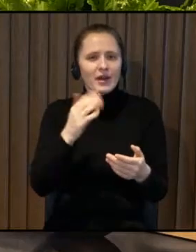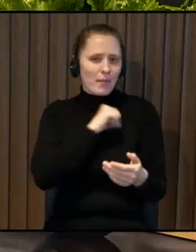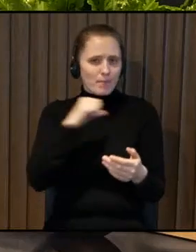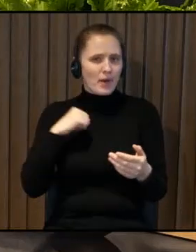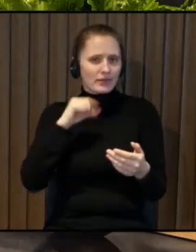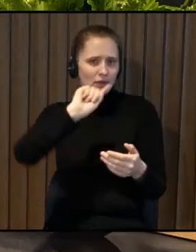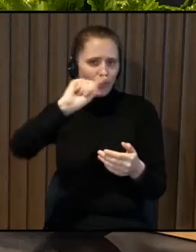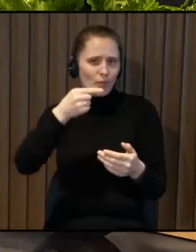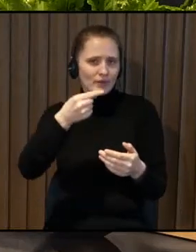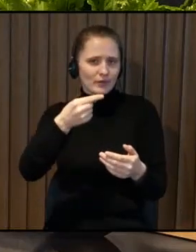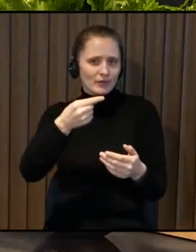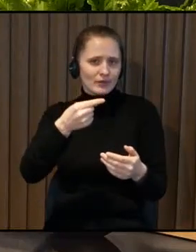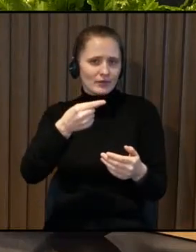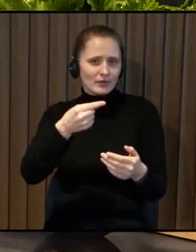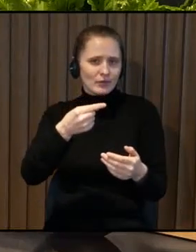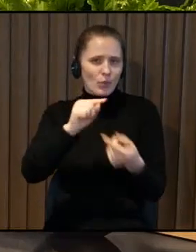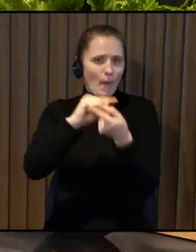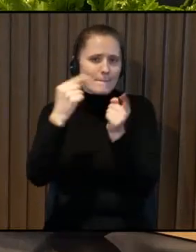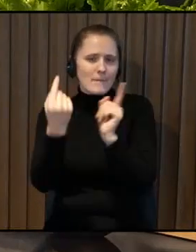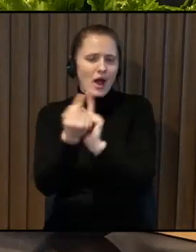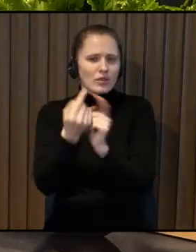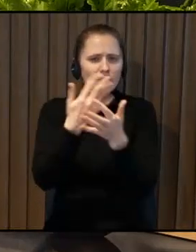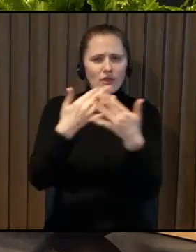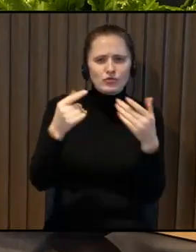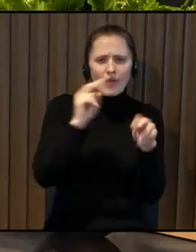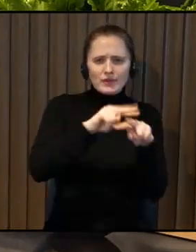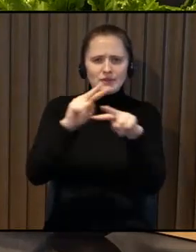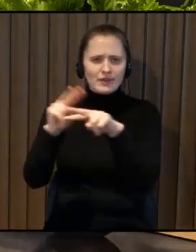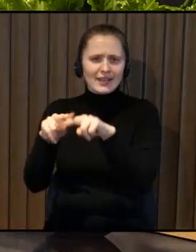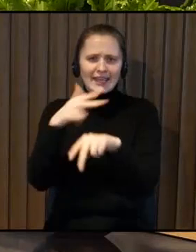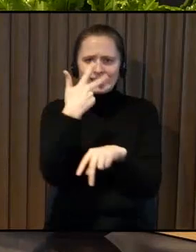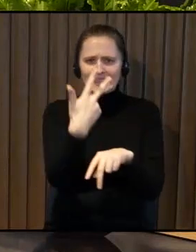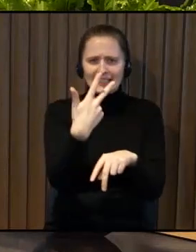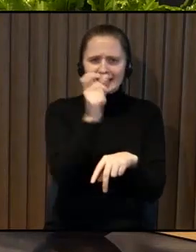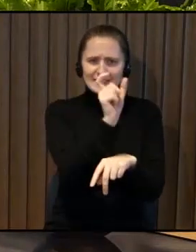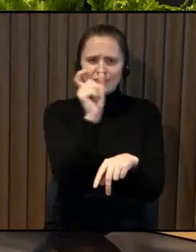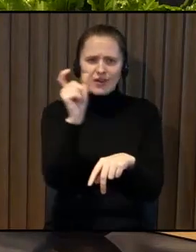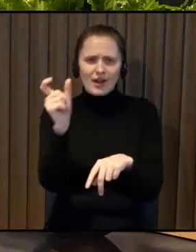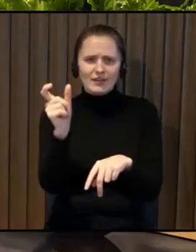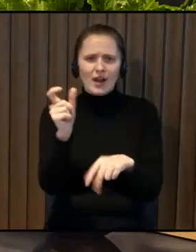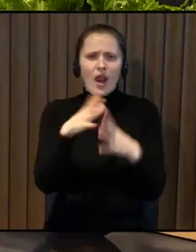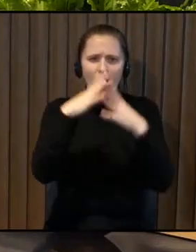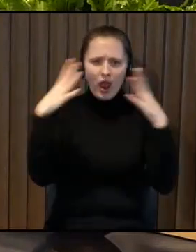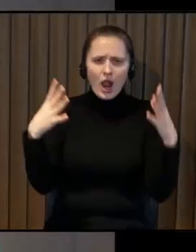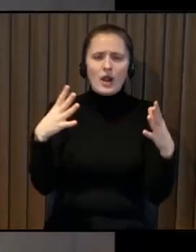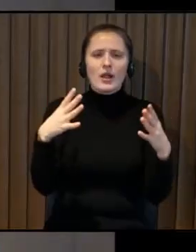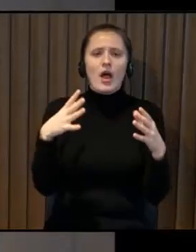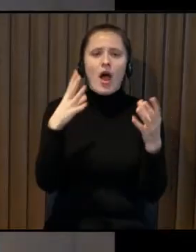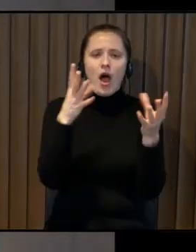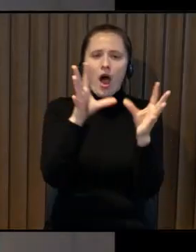Your title doesn't contain a comma or full stop. So are you going to